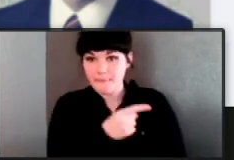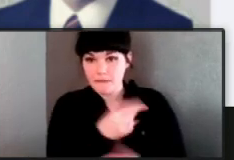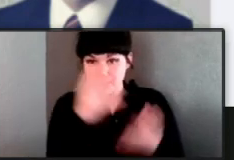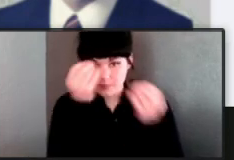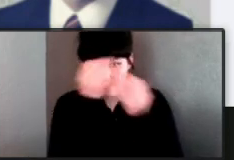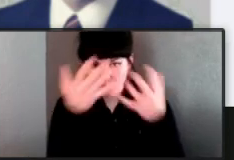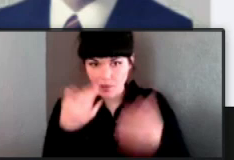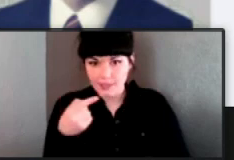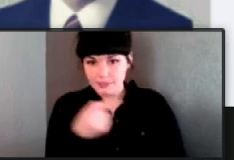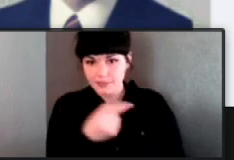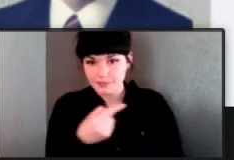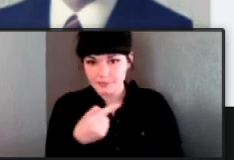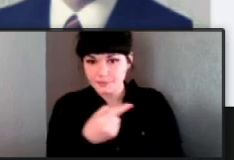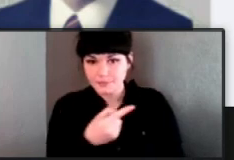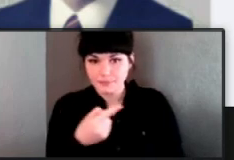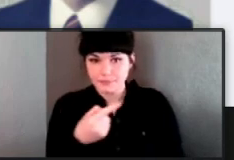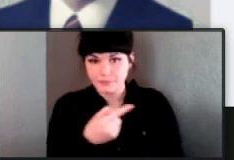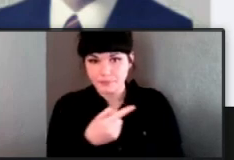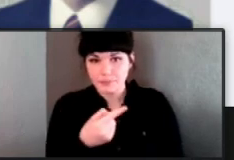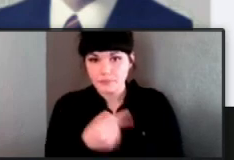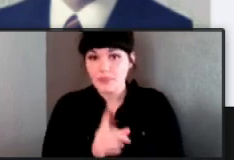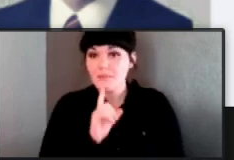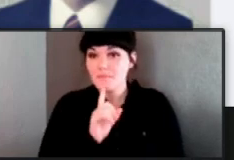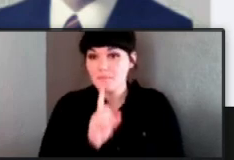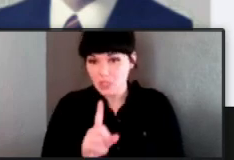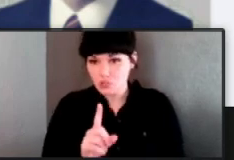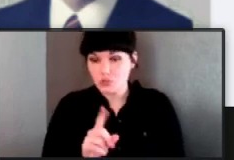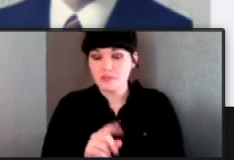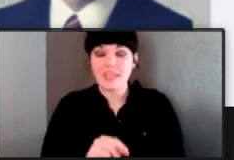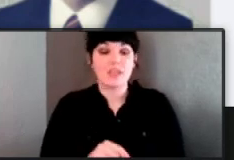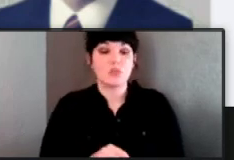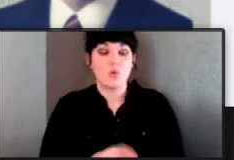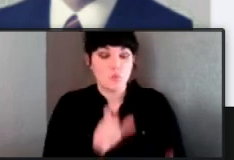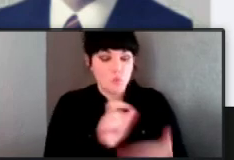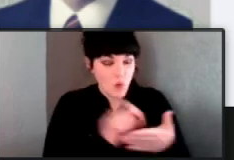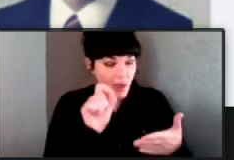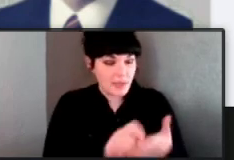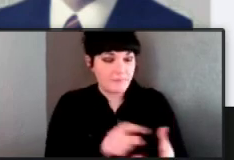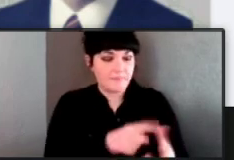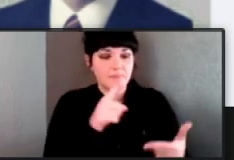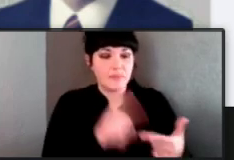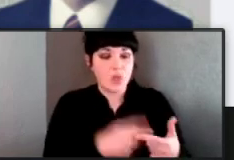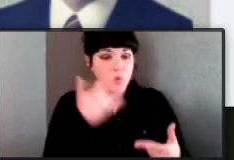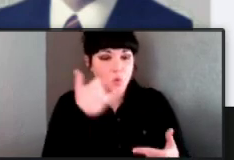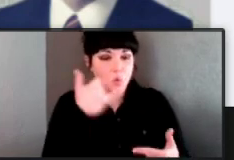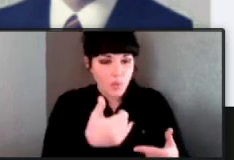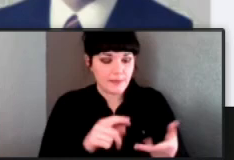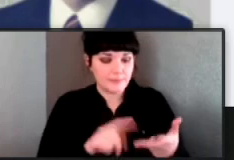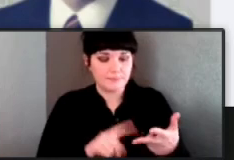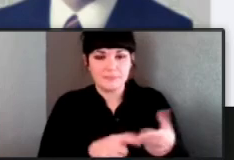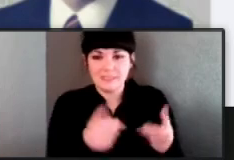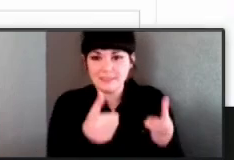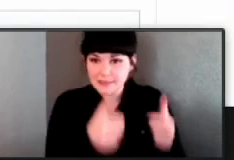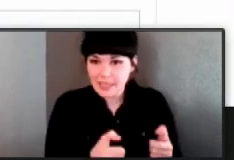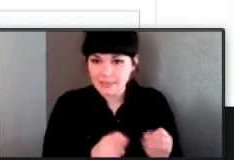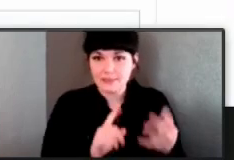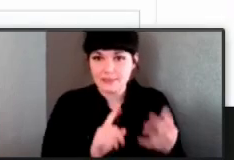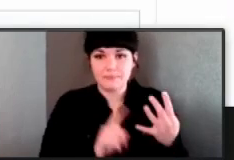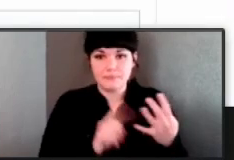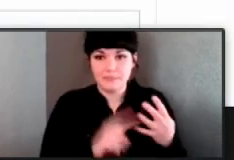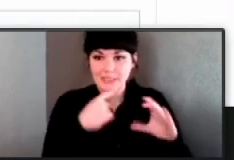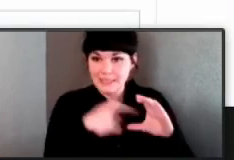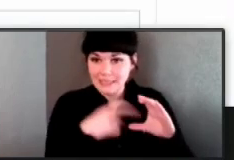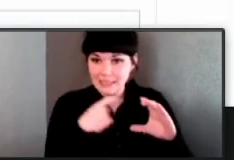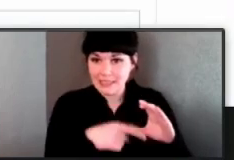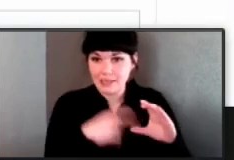are writing, calling, texting, emailing, and please, you can also, I think we'll have additional information